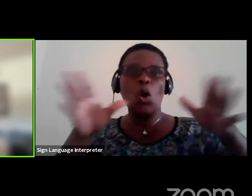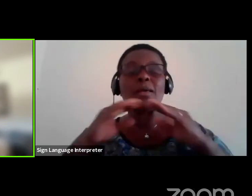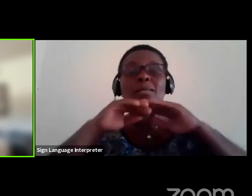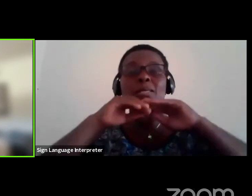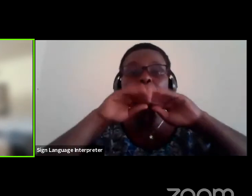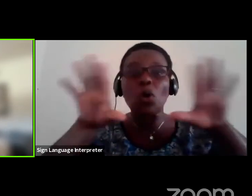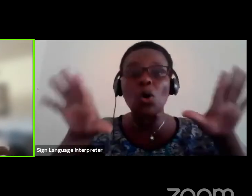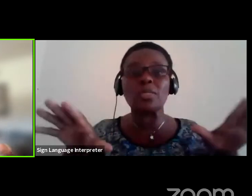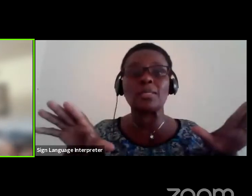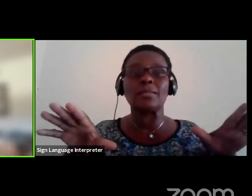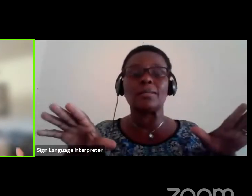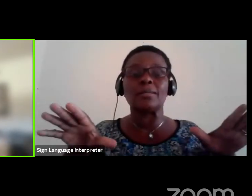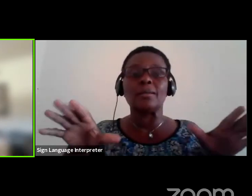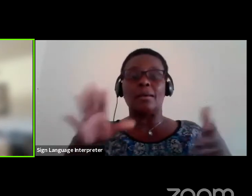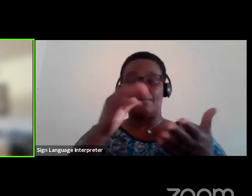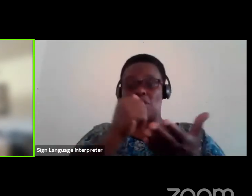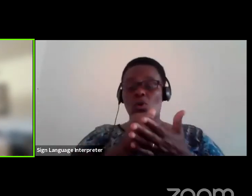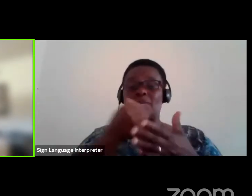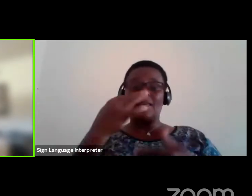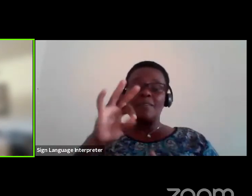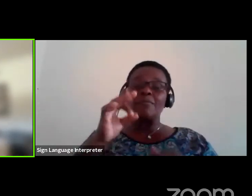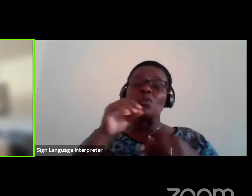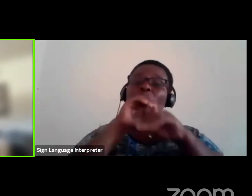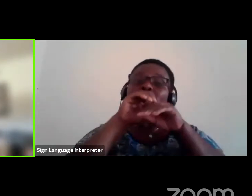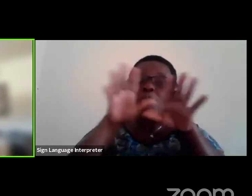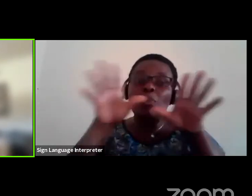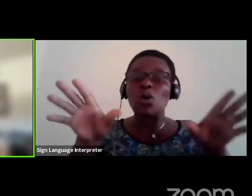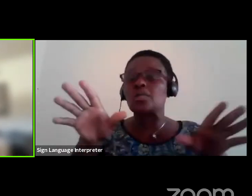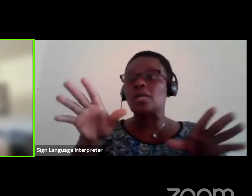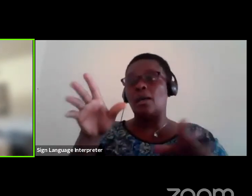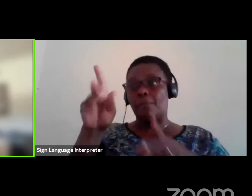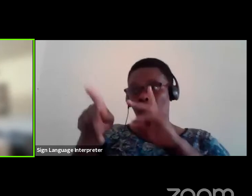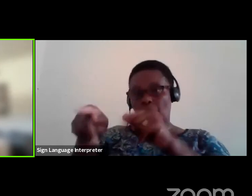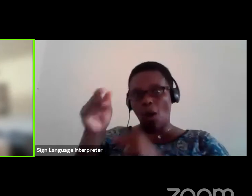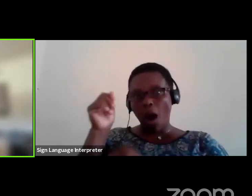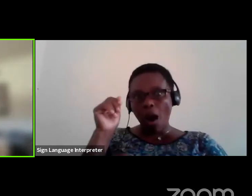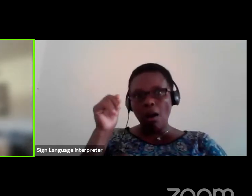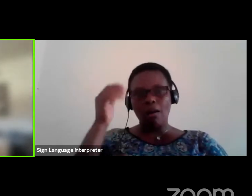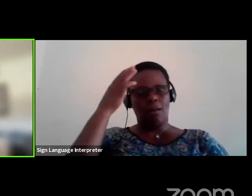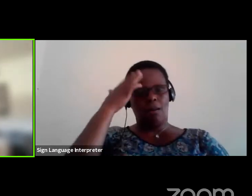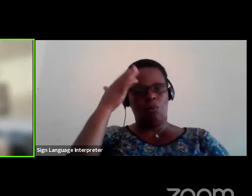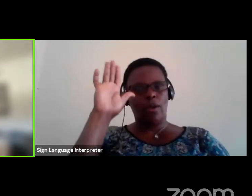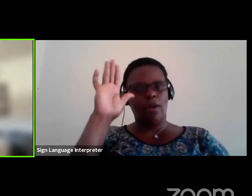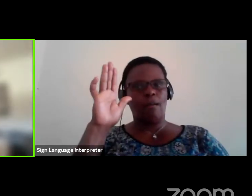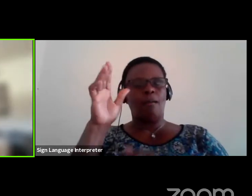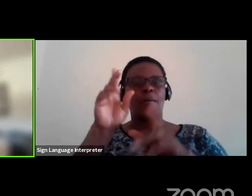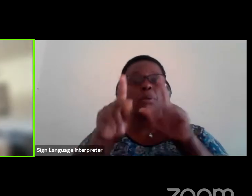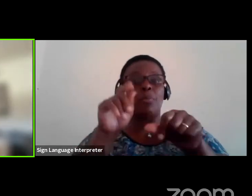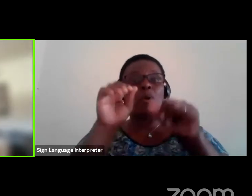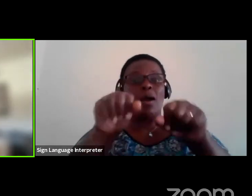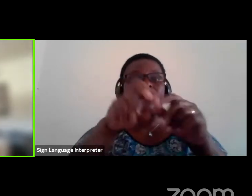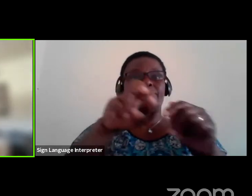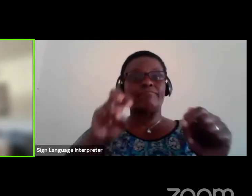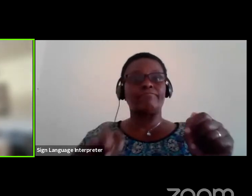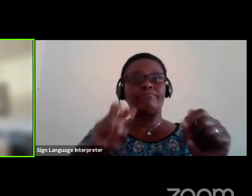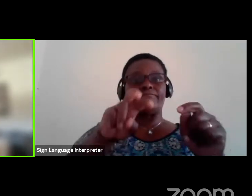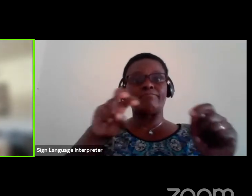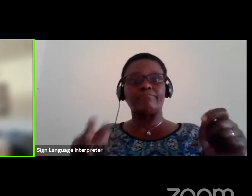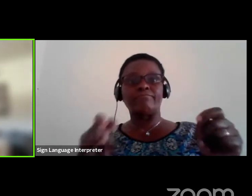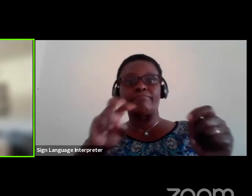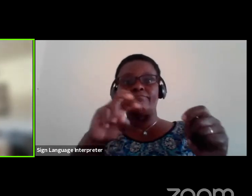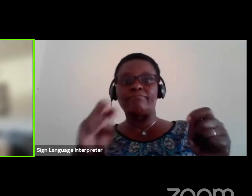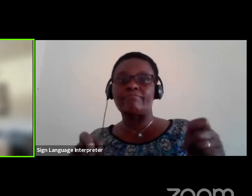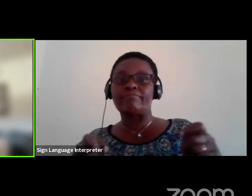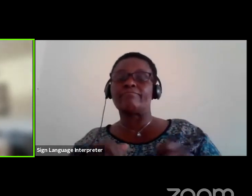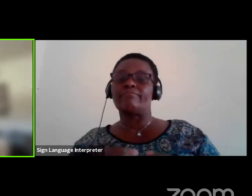for them. Their customers will know what they're doing and they may lose customers. Their investors might know what they're doing and they might hold